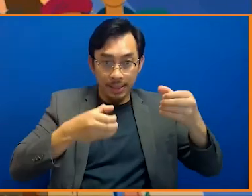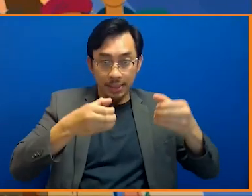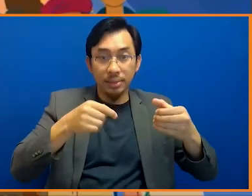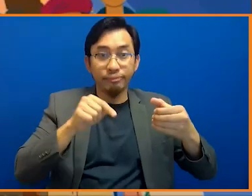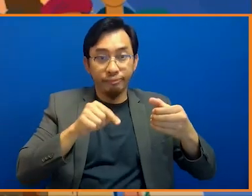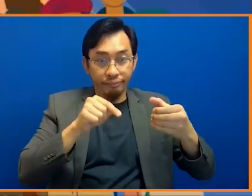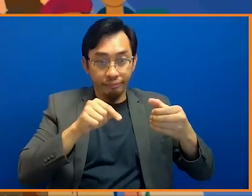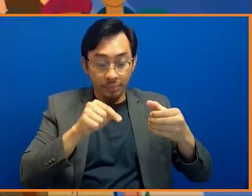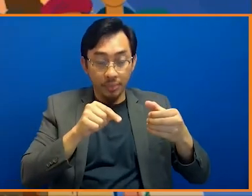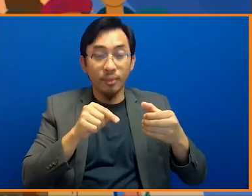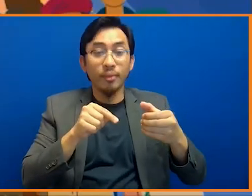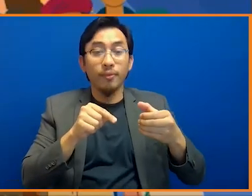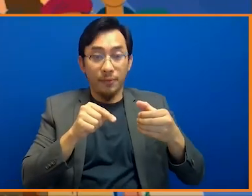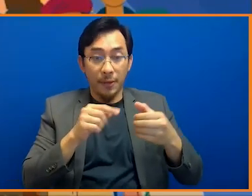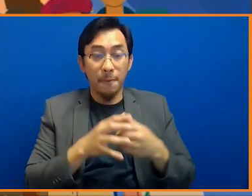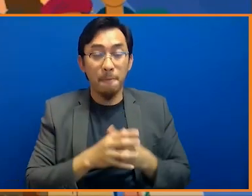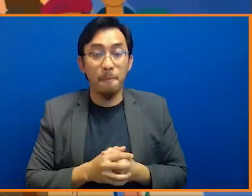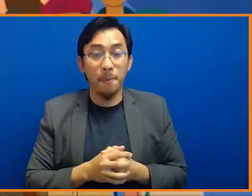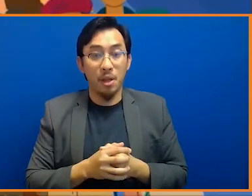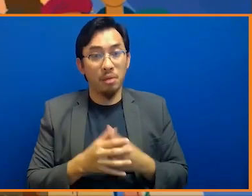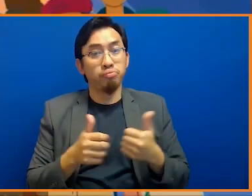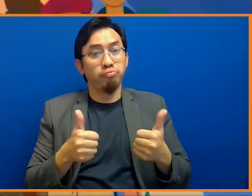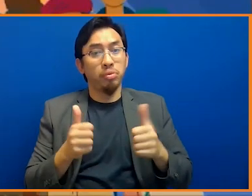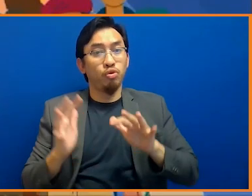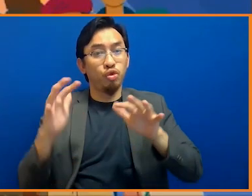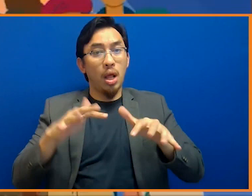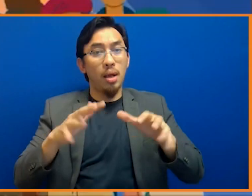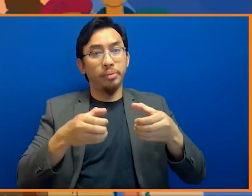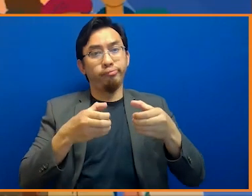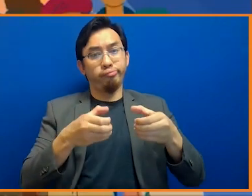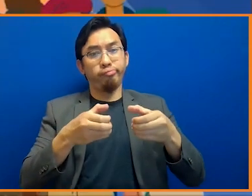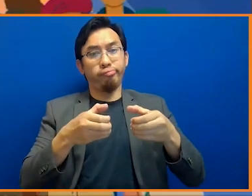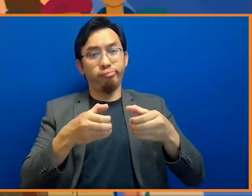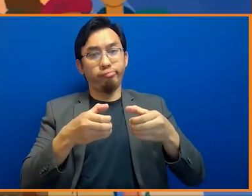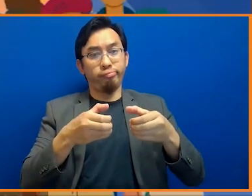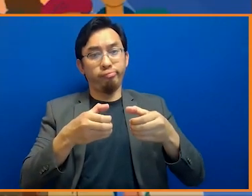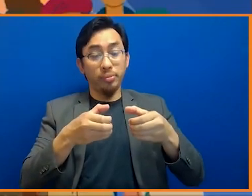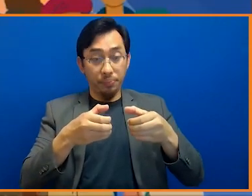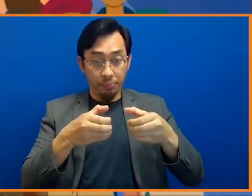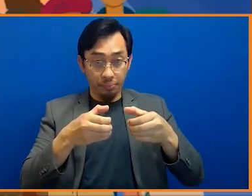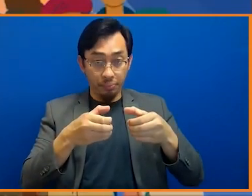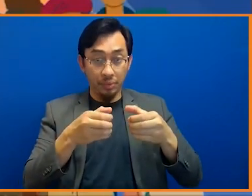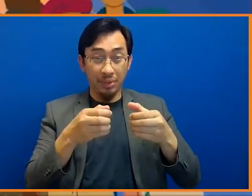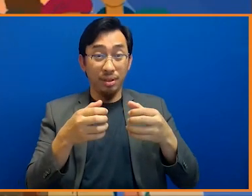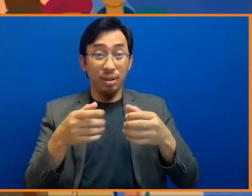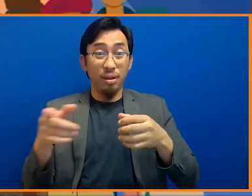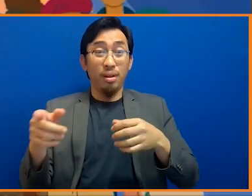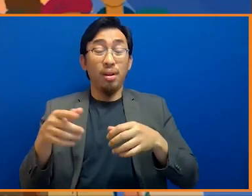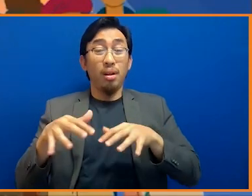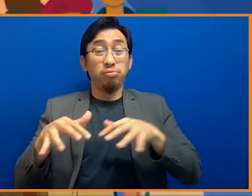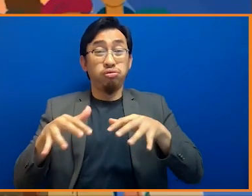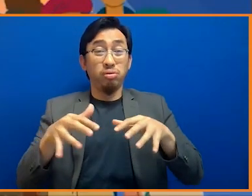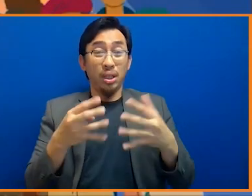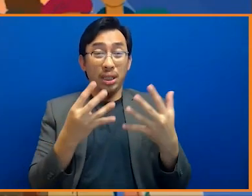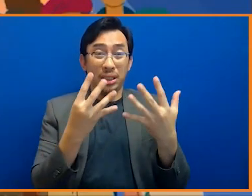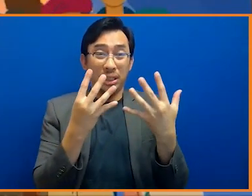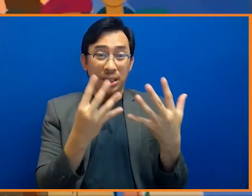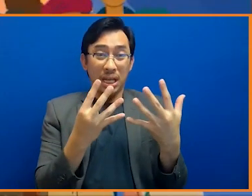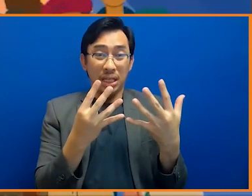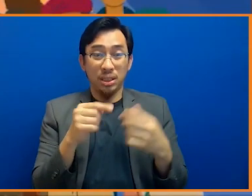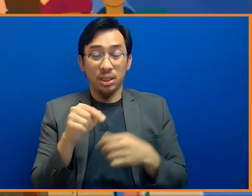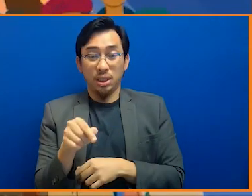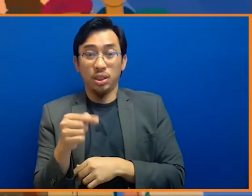can sustain tsunami in case of the tsunami generated by 9.2 moment